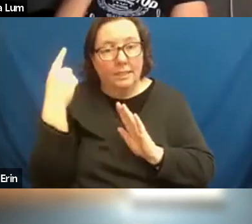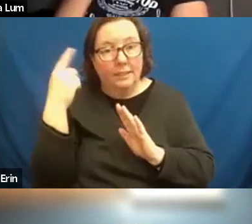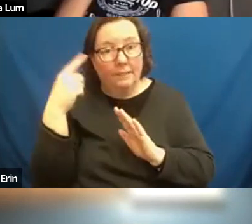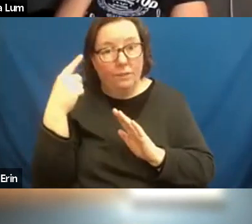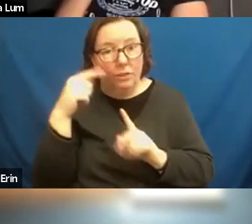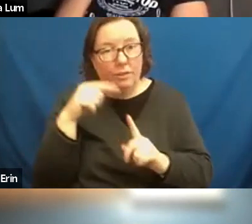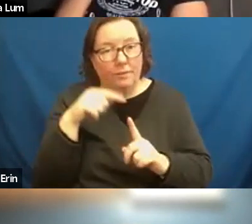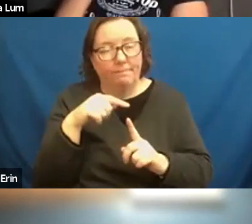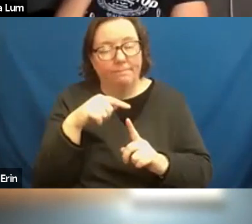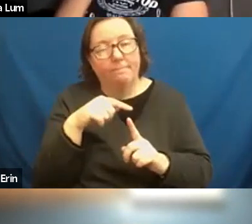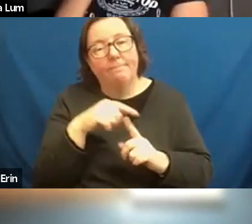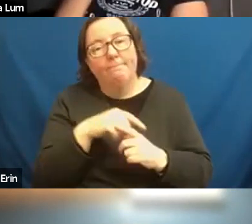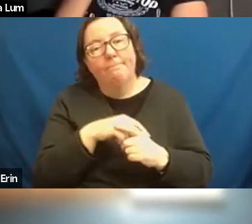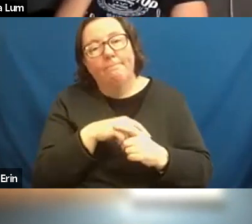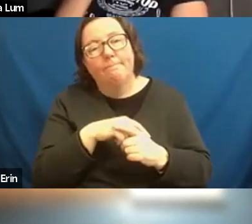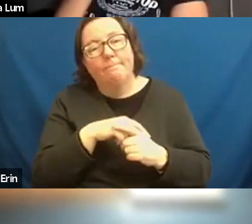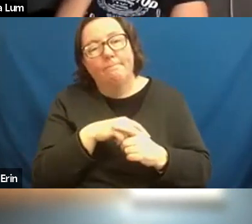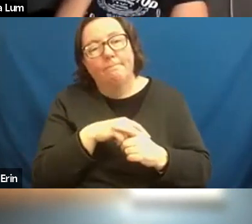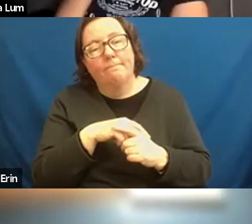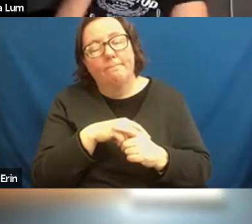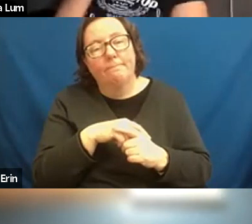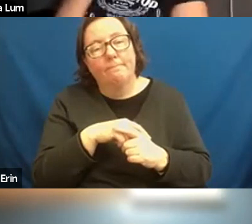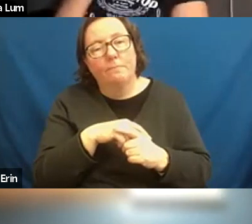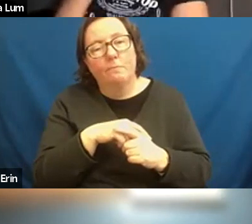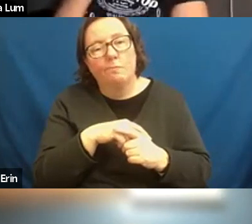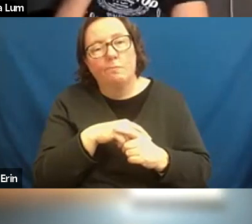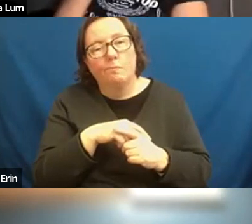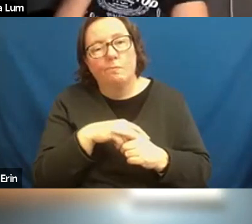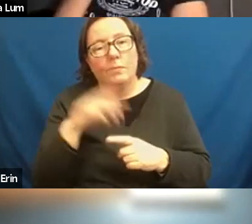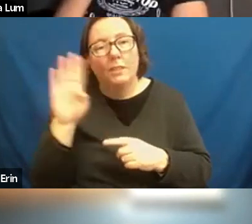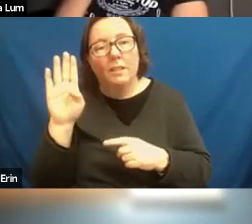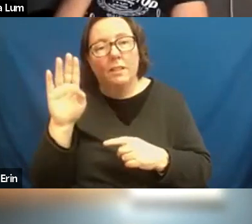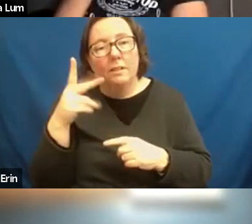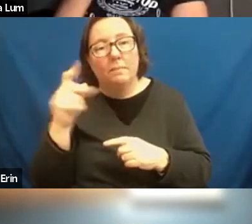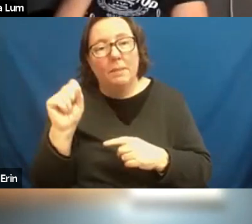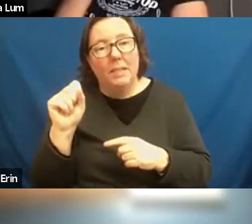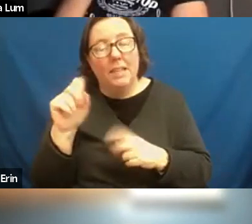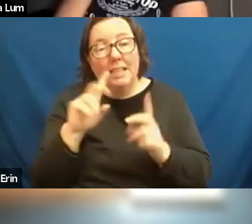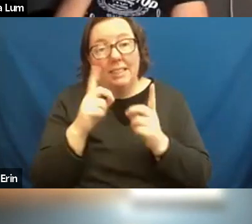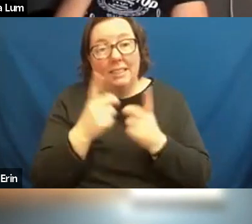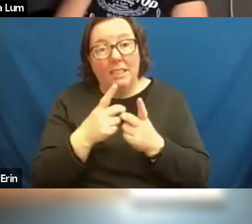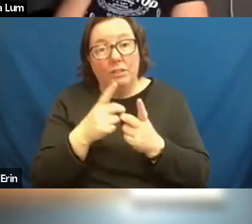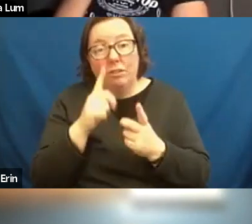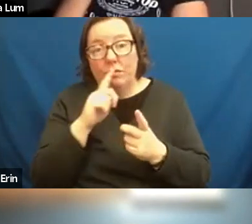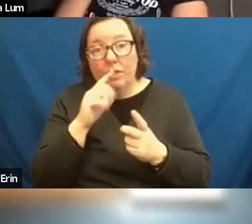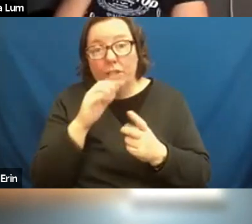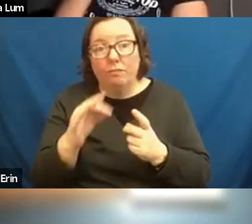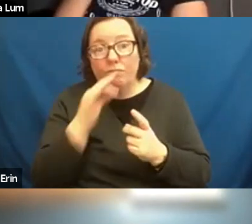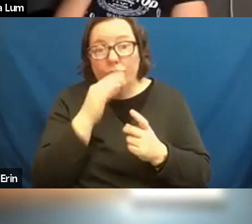in a sense that the district has not done as good a job as